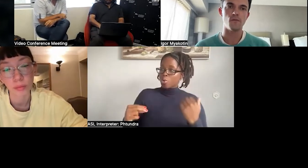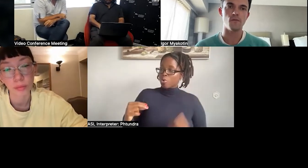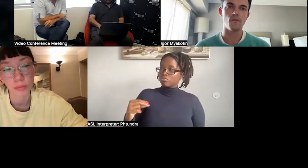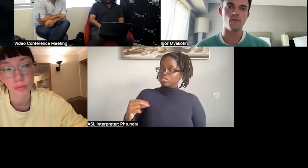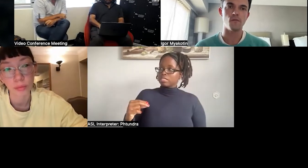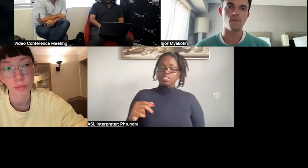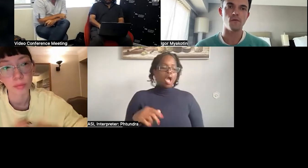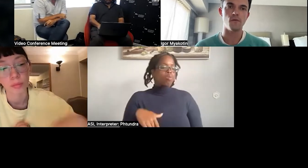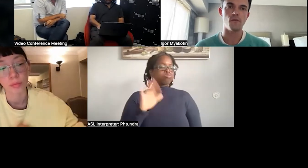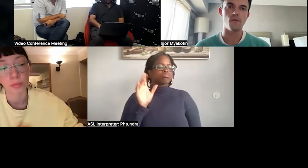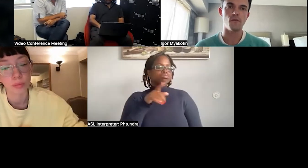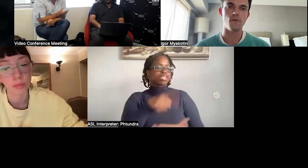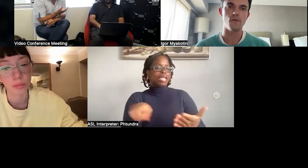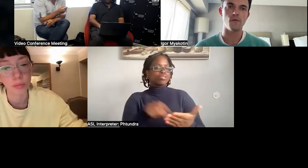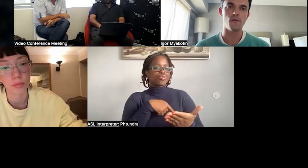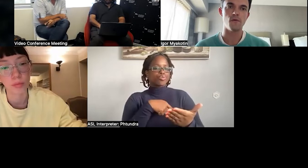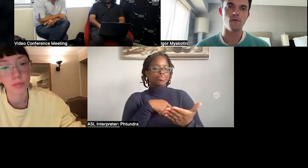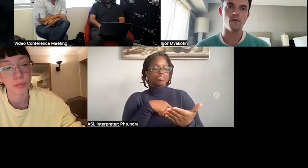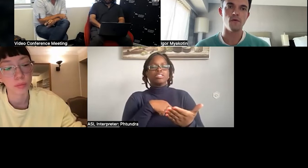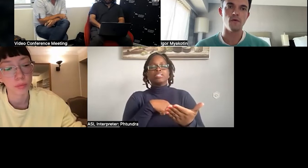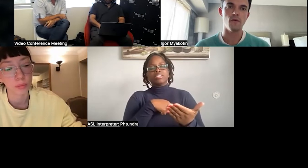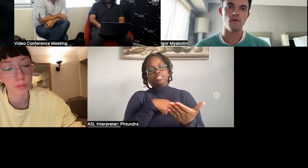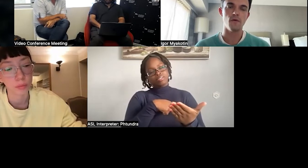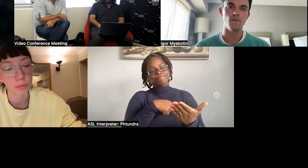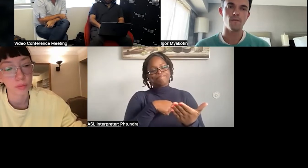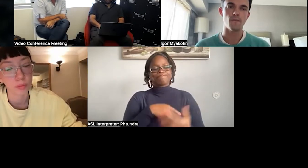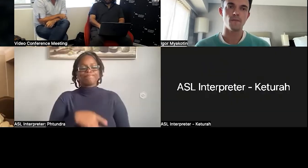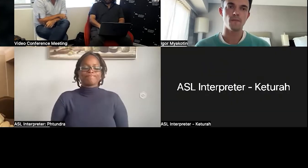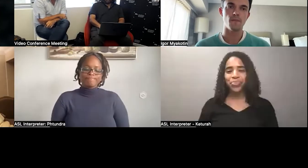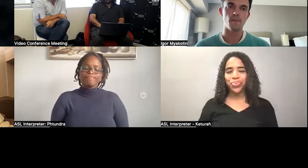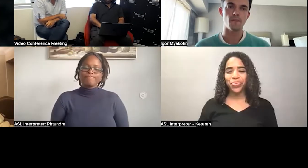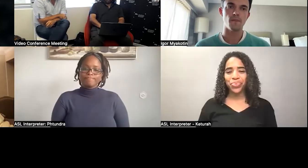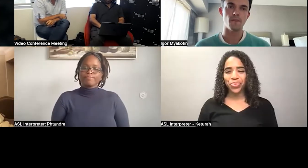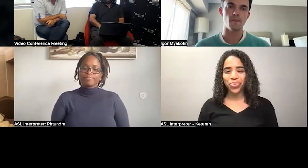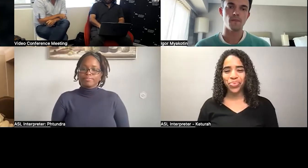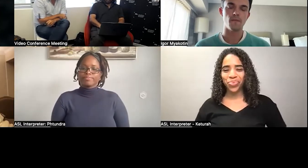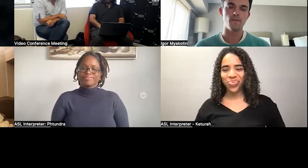festival. And of course, it's not